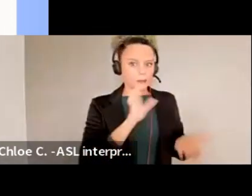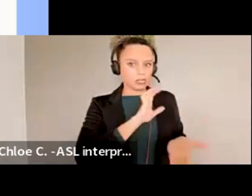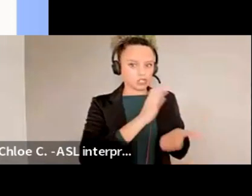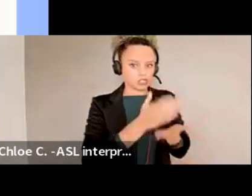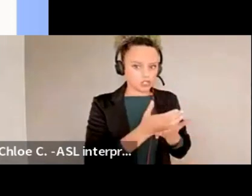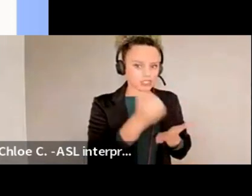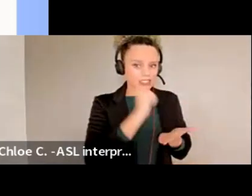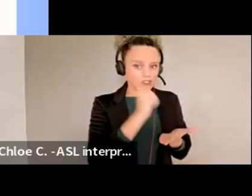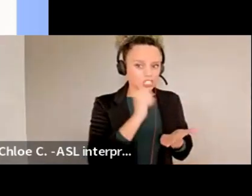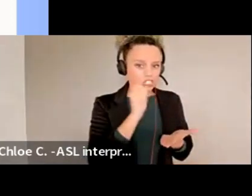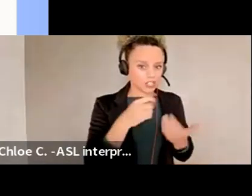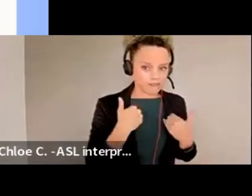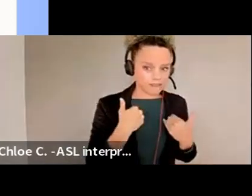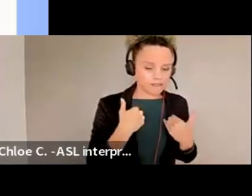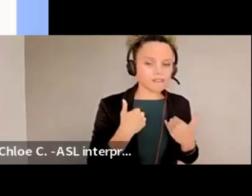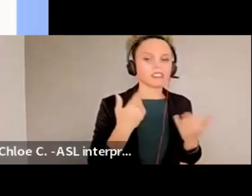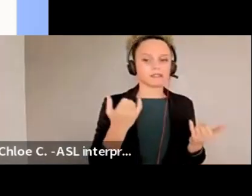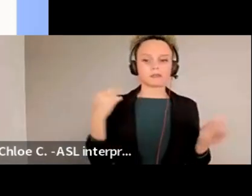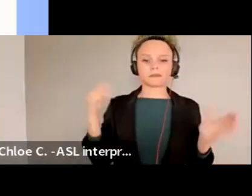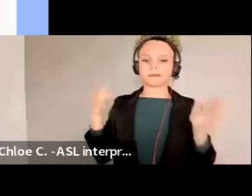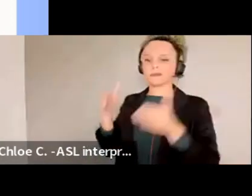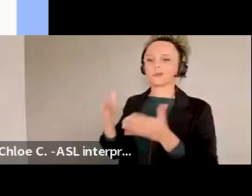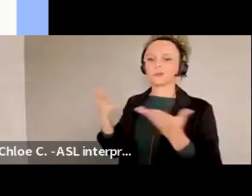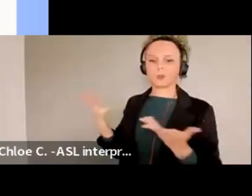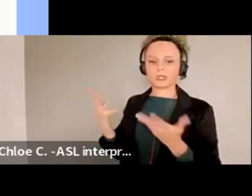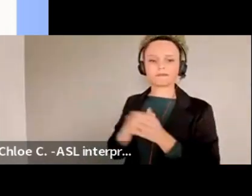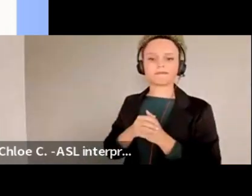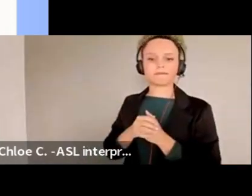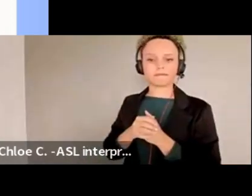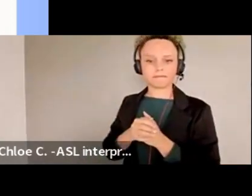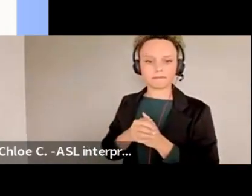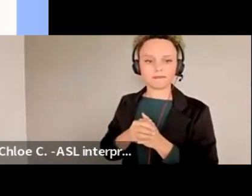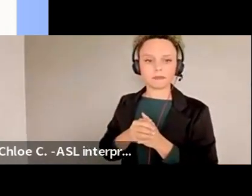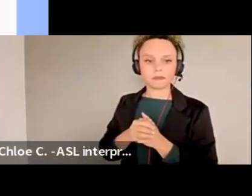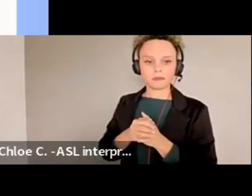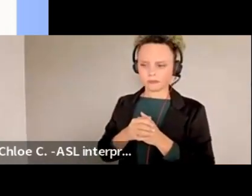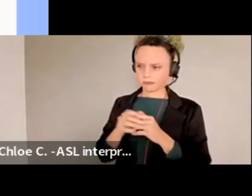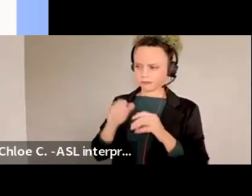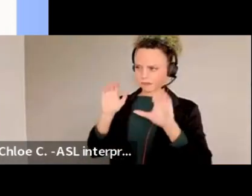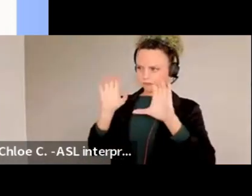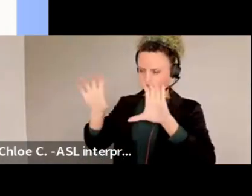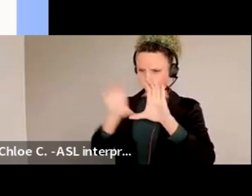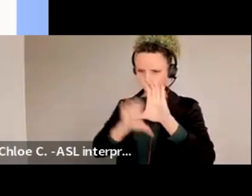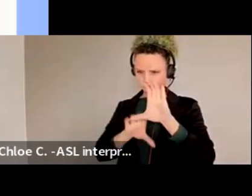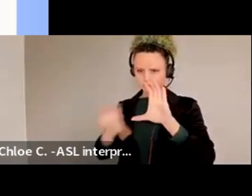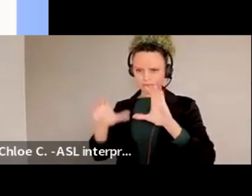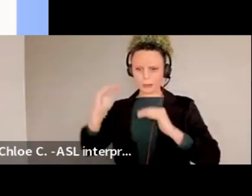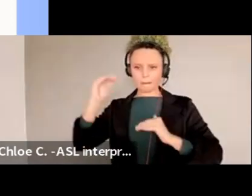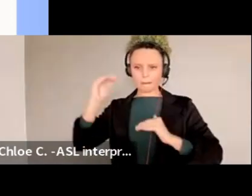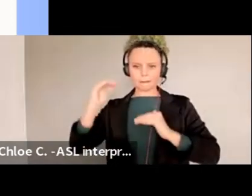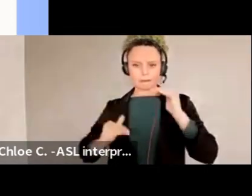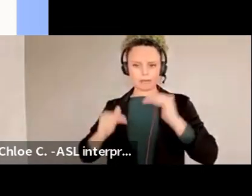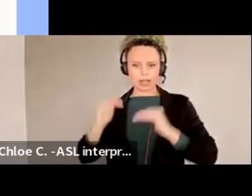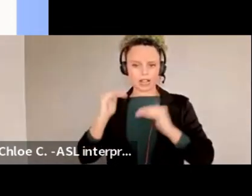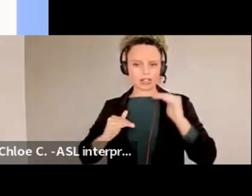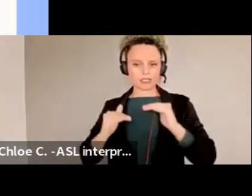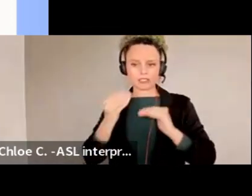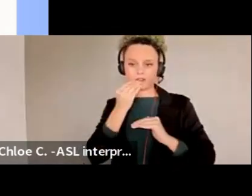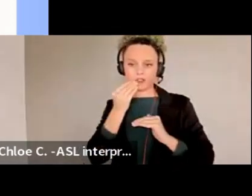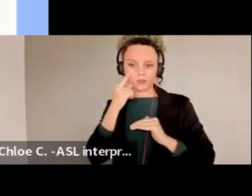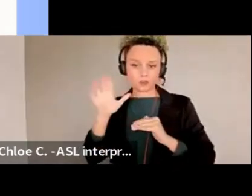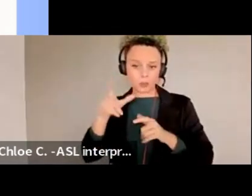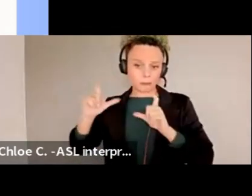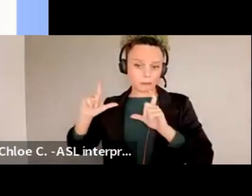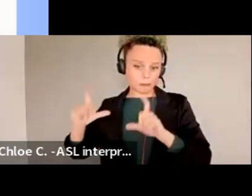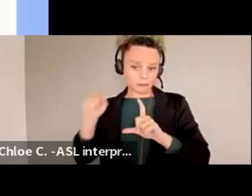of MyPlate is that instead of focusing on how many servings you should be having a day, let's focus